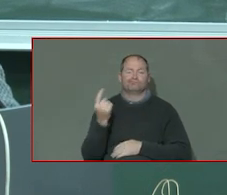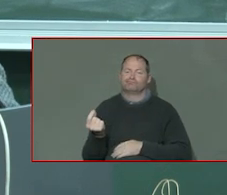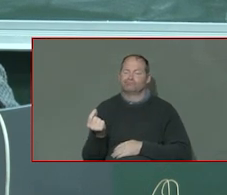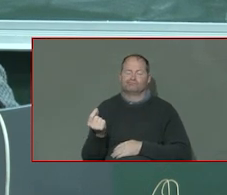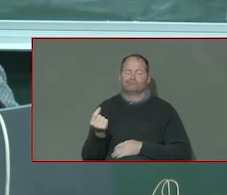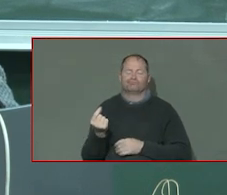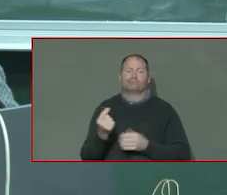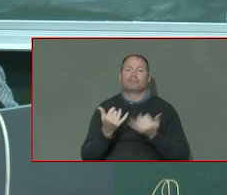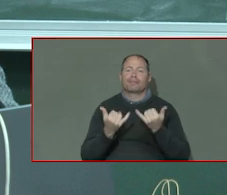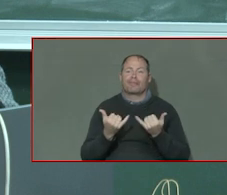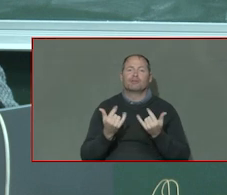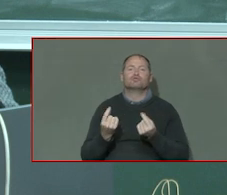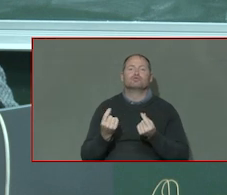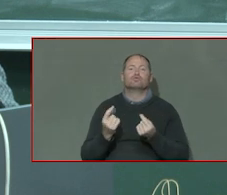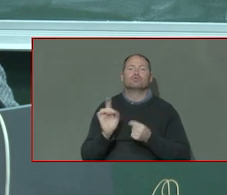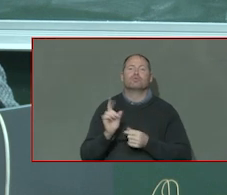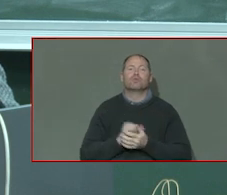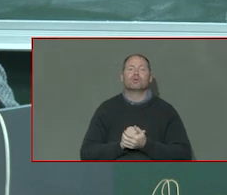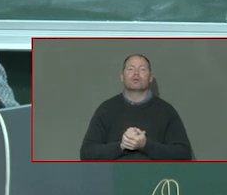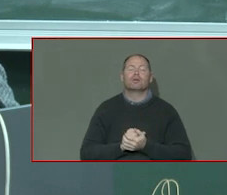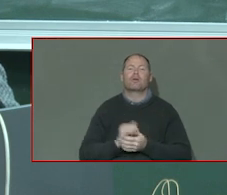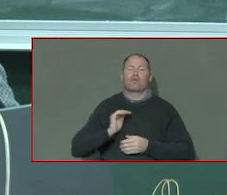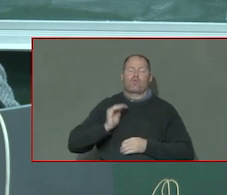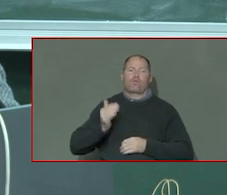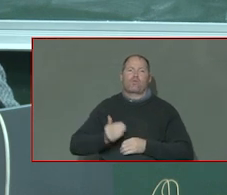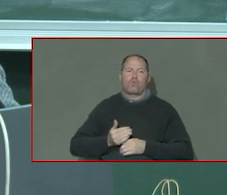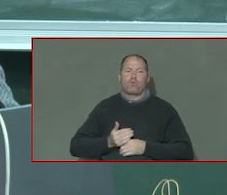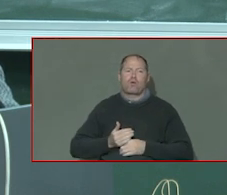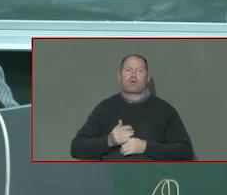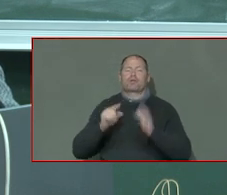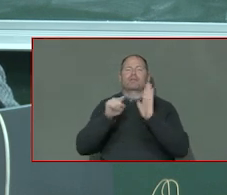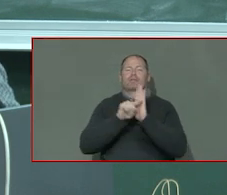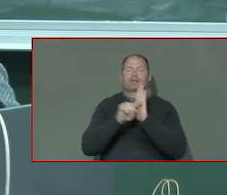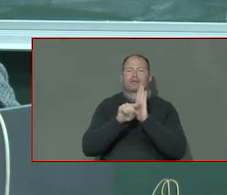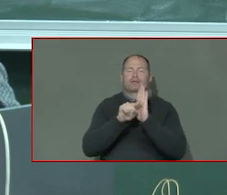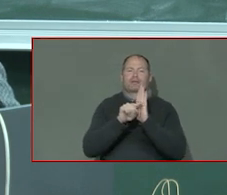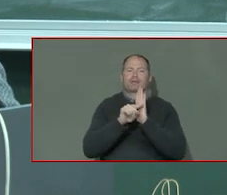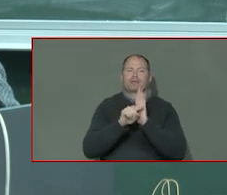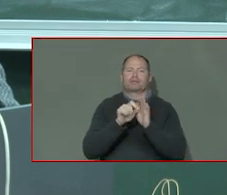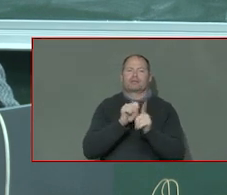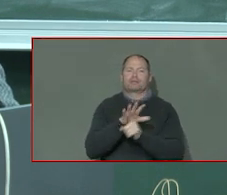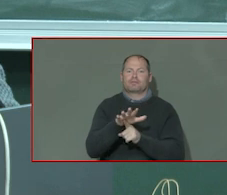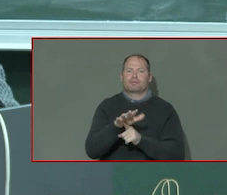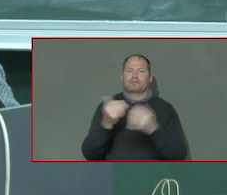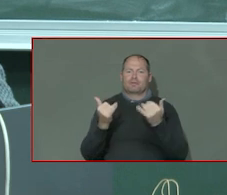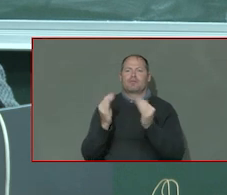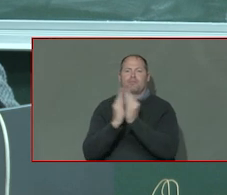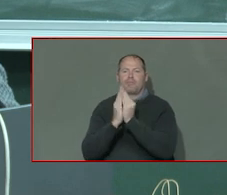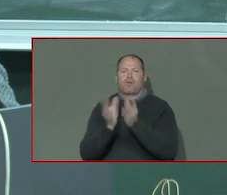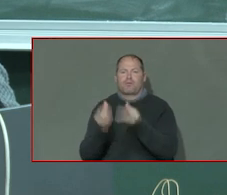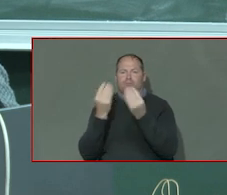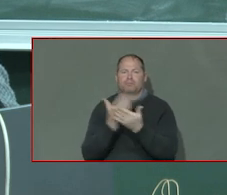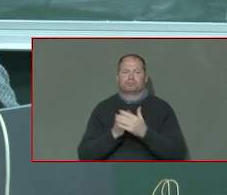they are going to ask the female negative feedback because then they can make up those marks.